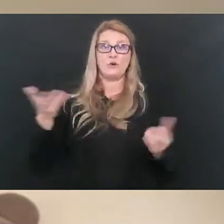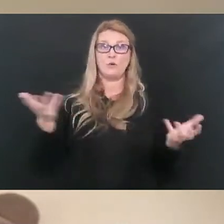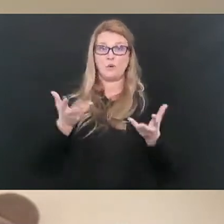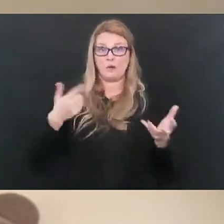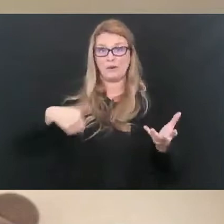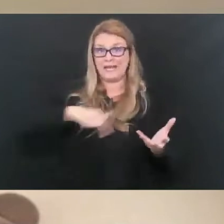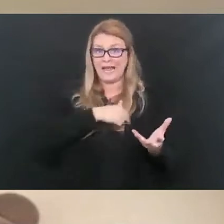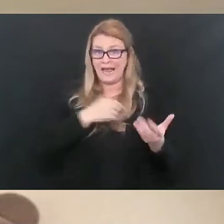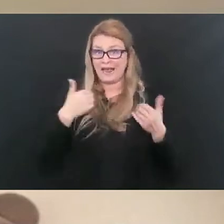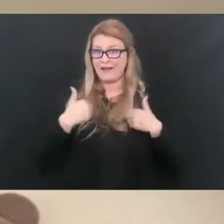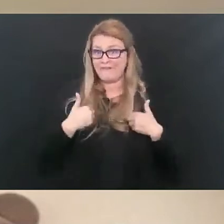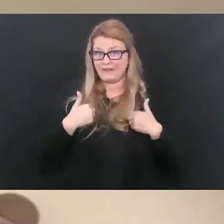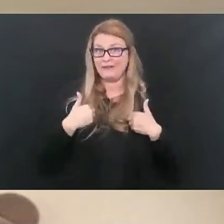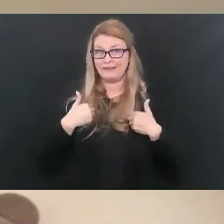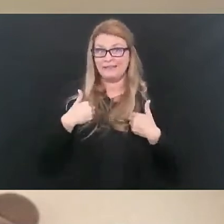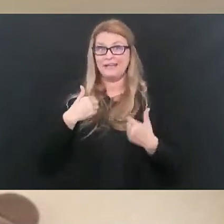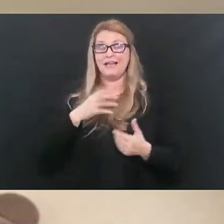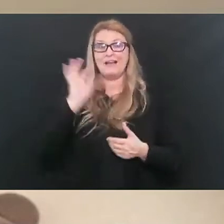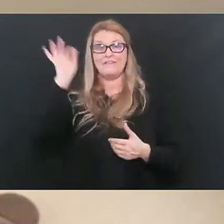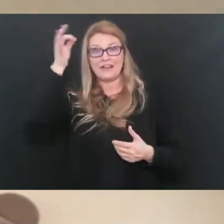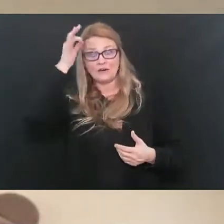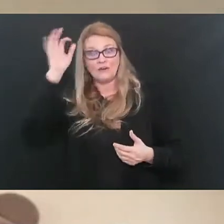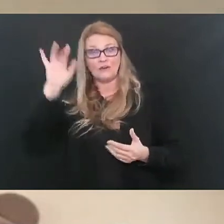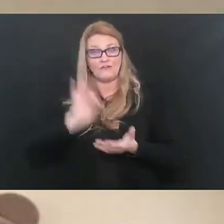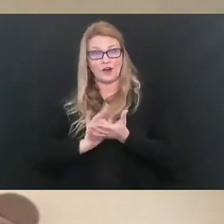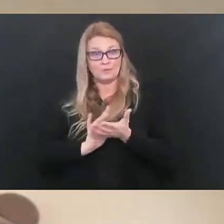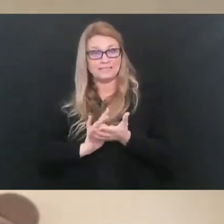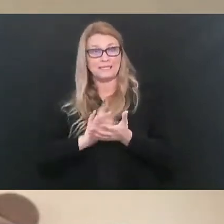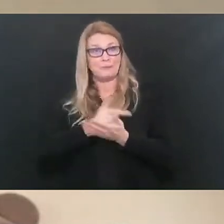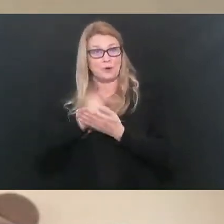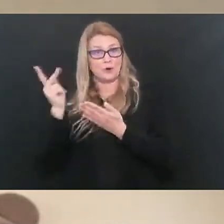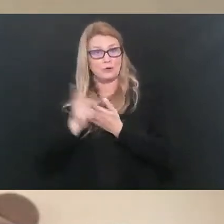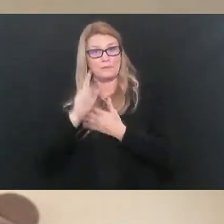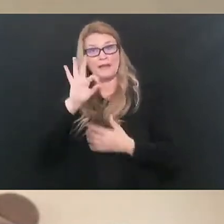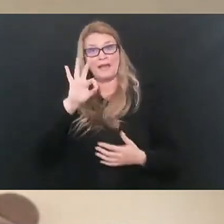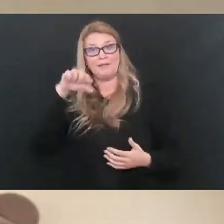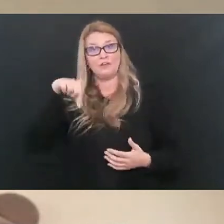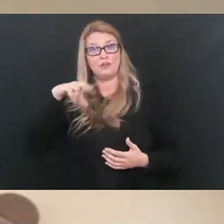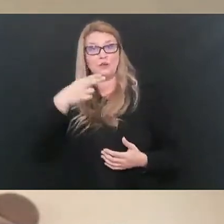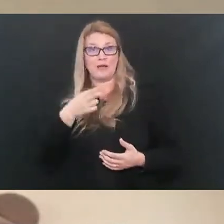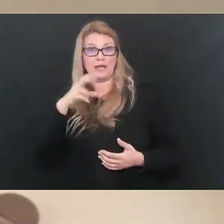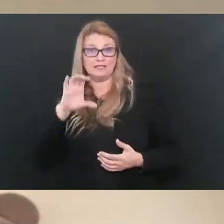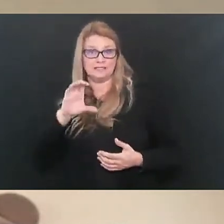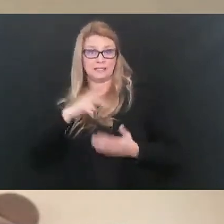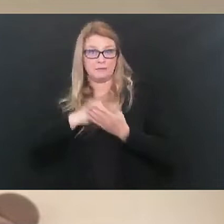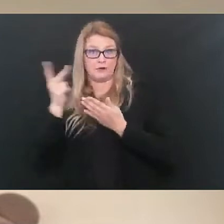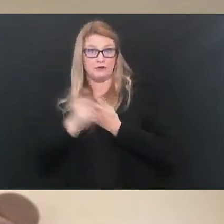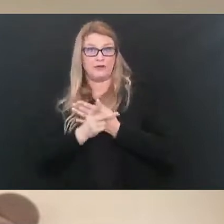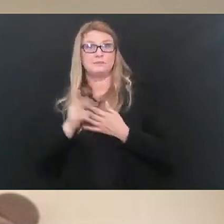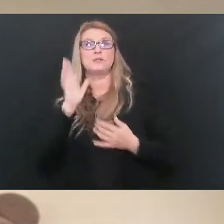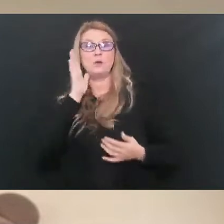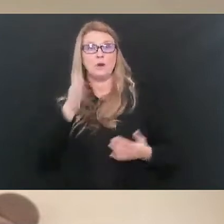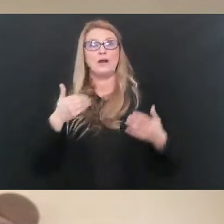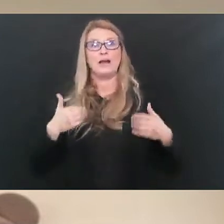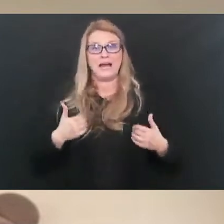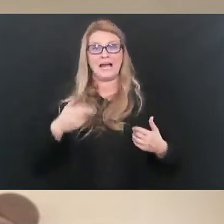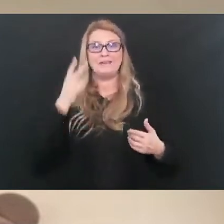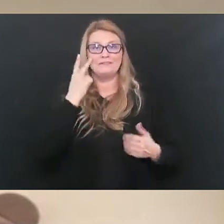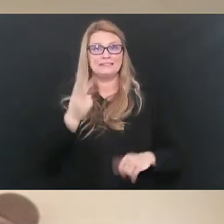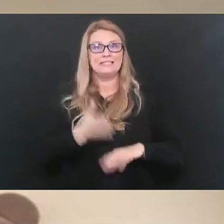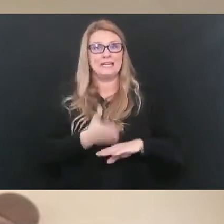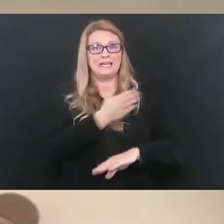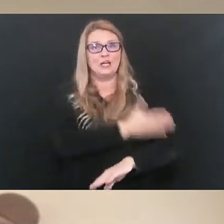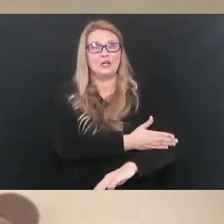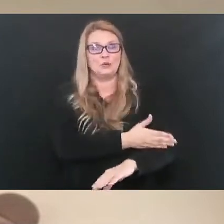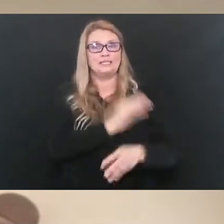centrally as well as federal pharmacy and FQHC programs. We are going to see an increase in